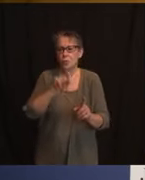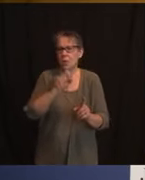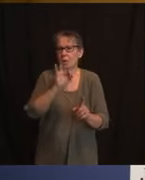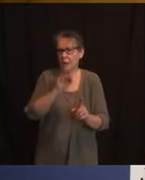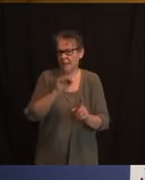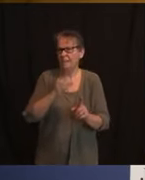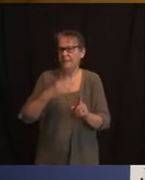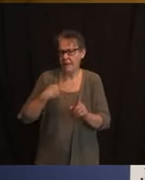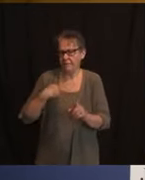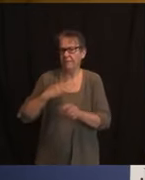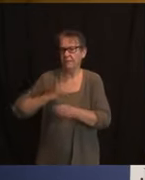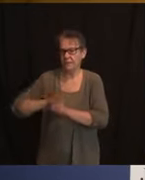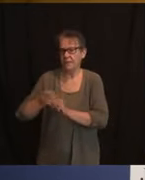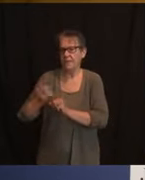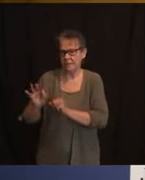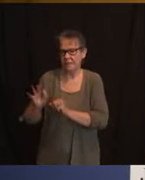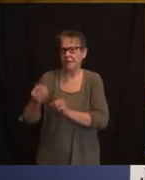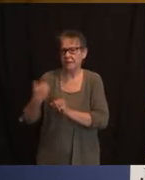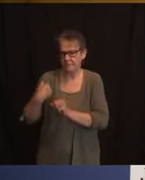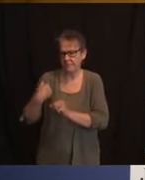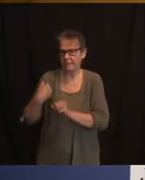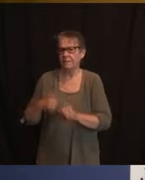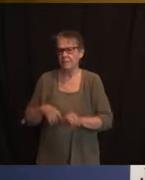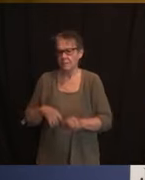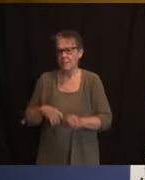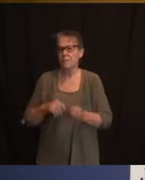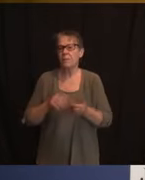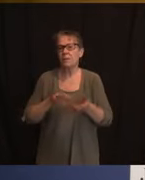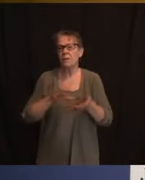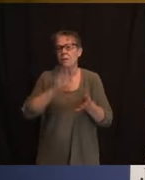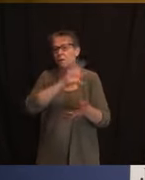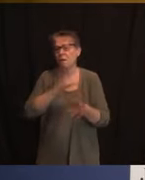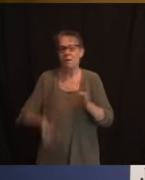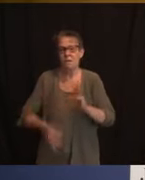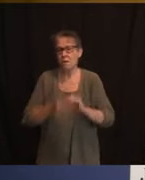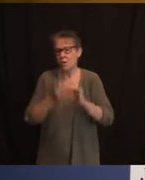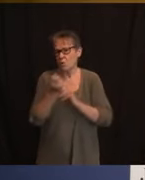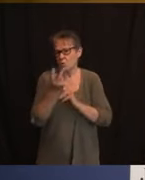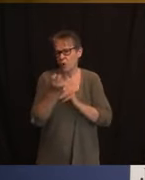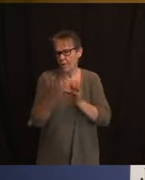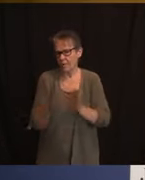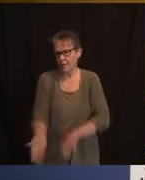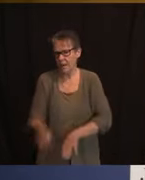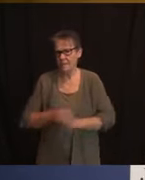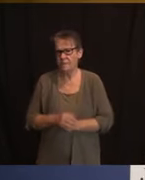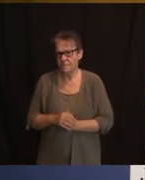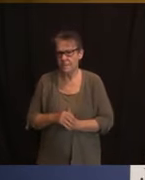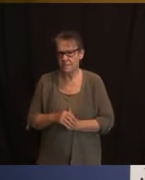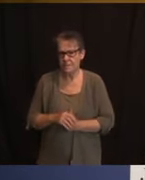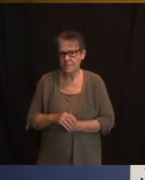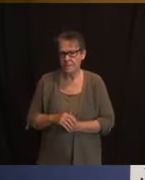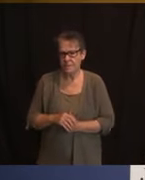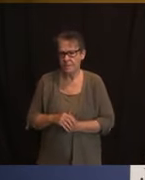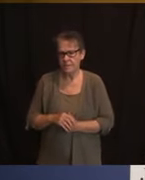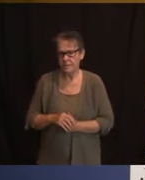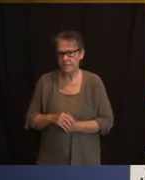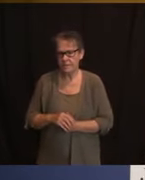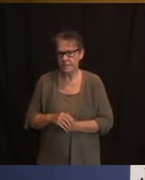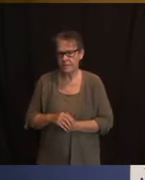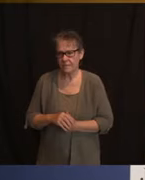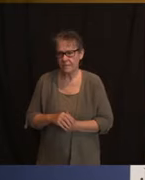and a total of 12 deaths have been reported. The daily percent positivity rate in